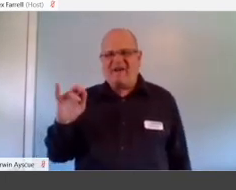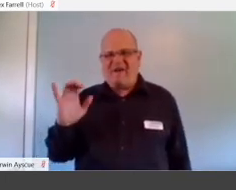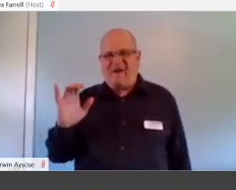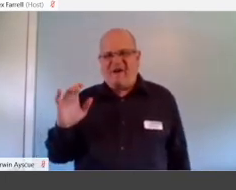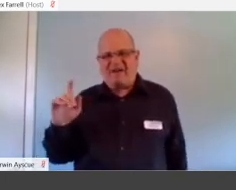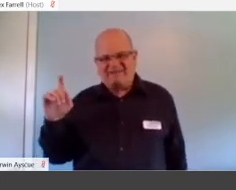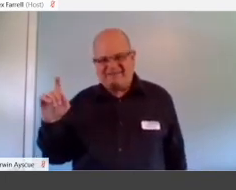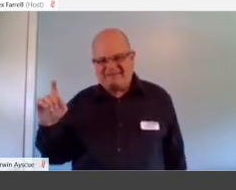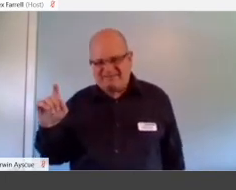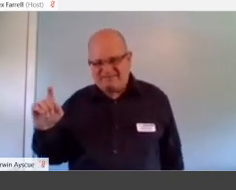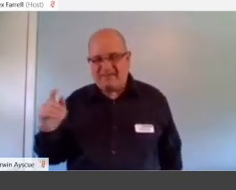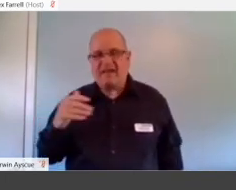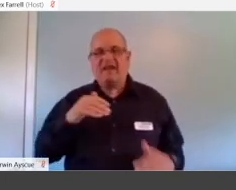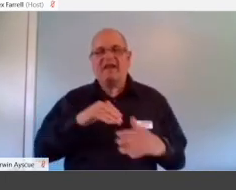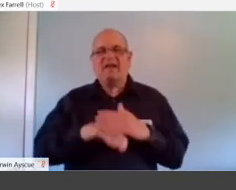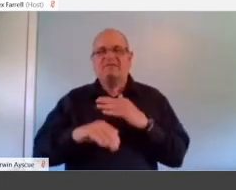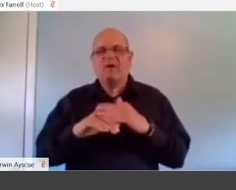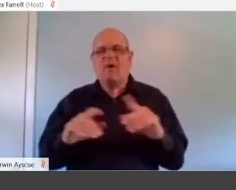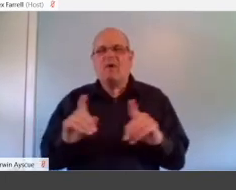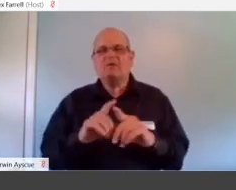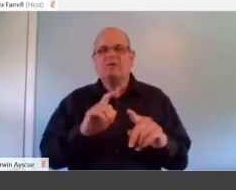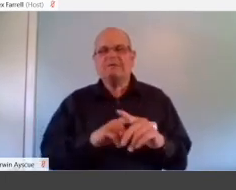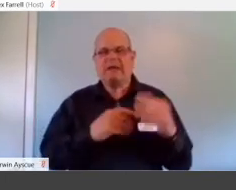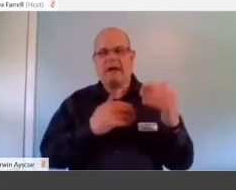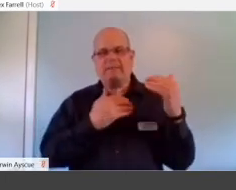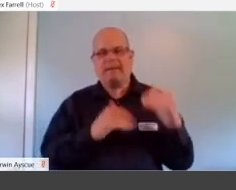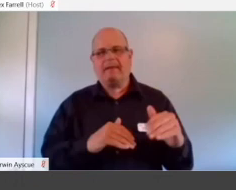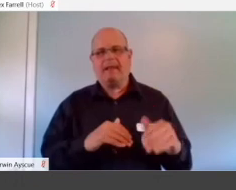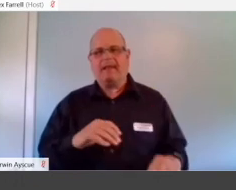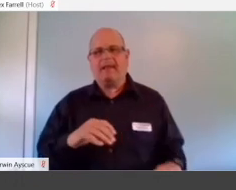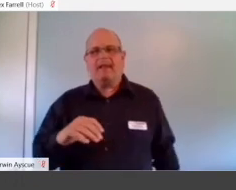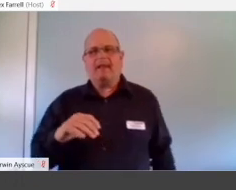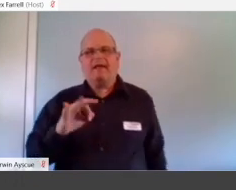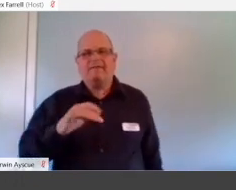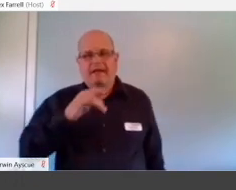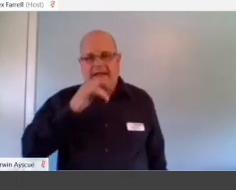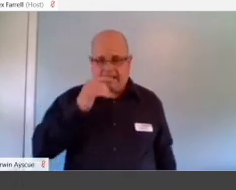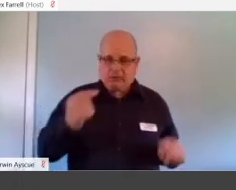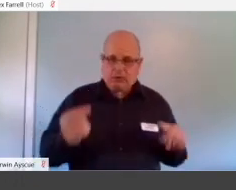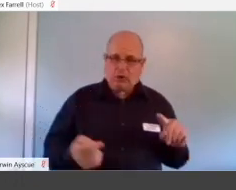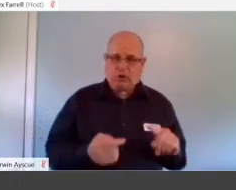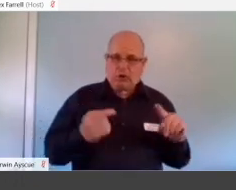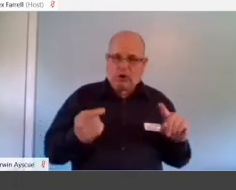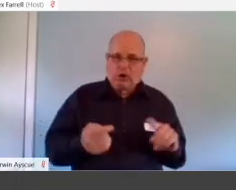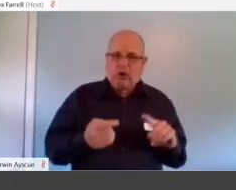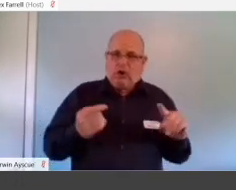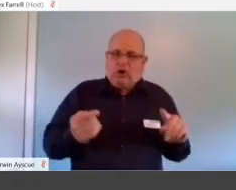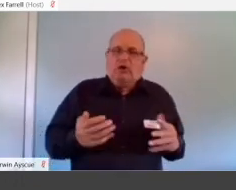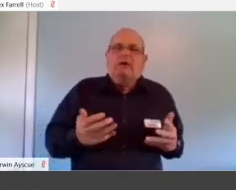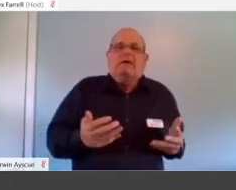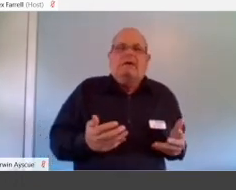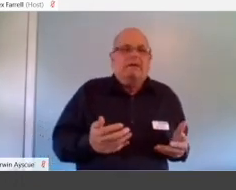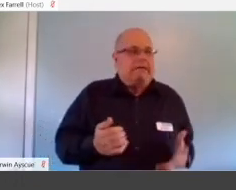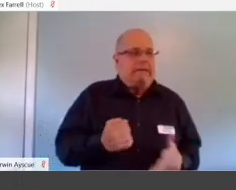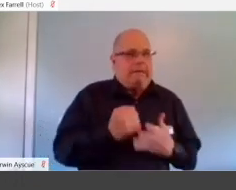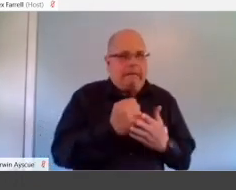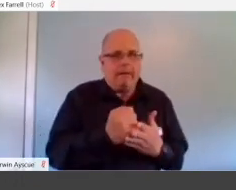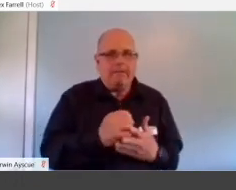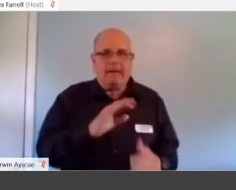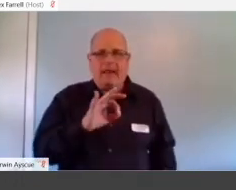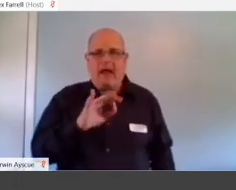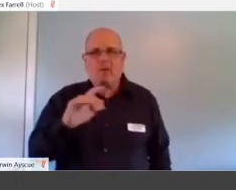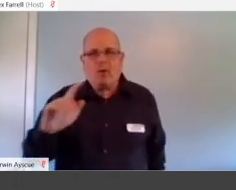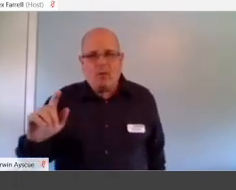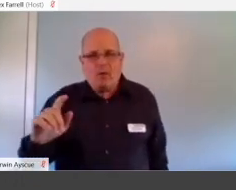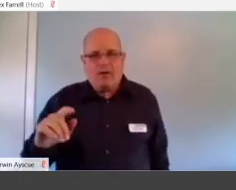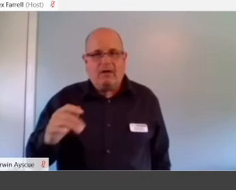accessibility can also be time limited. Like, if your kid is hurt and you're trying to get help on 911